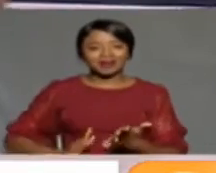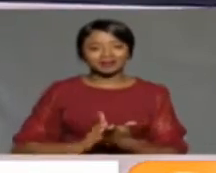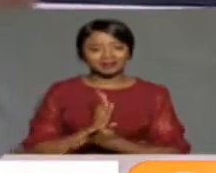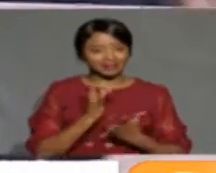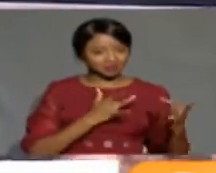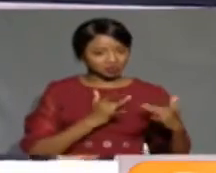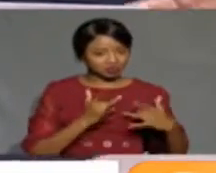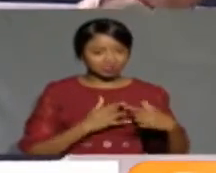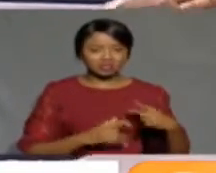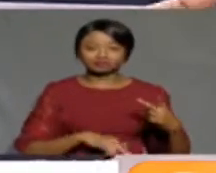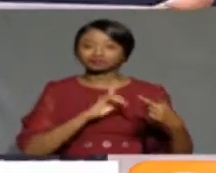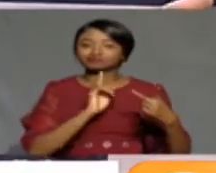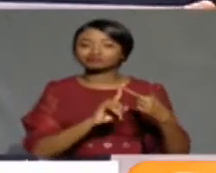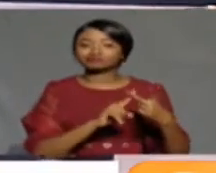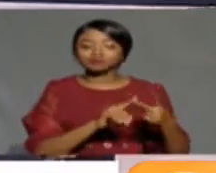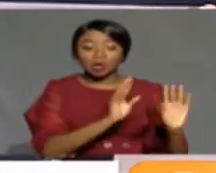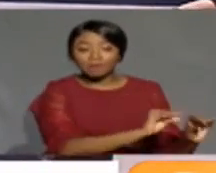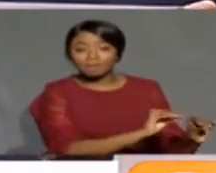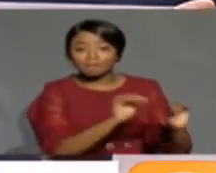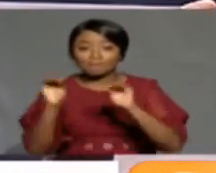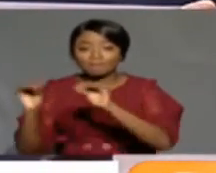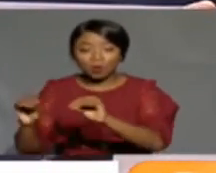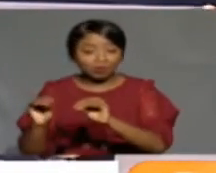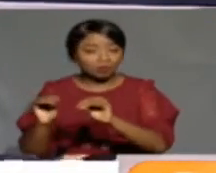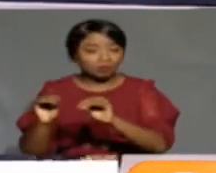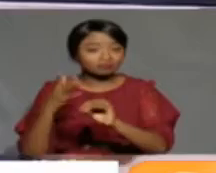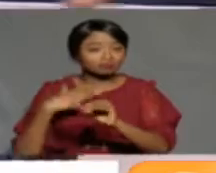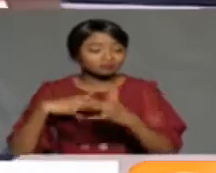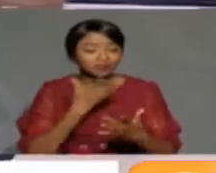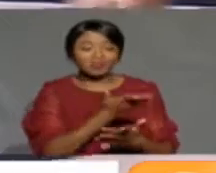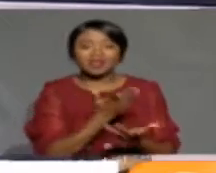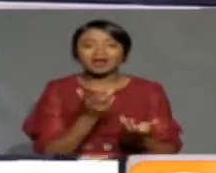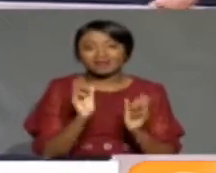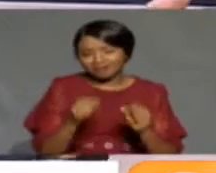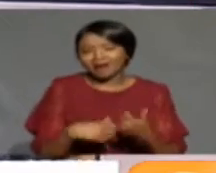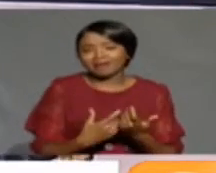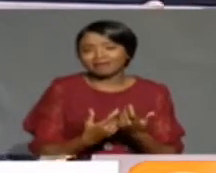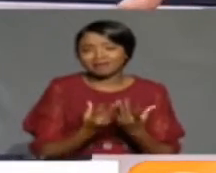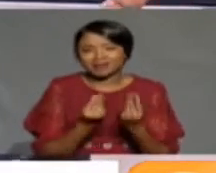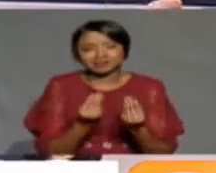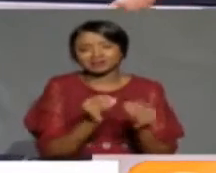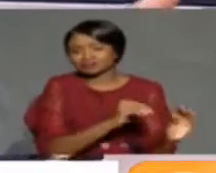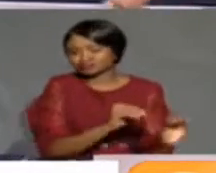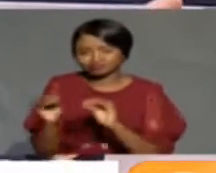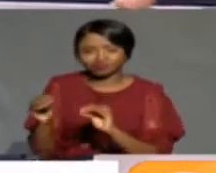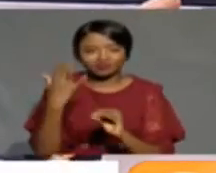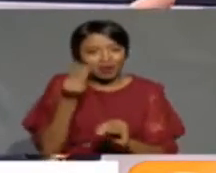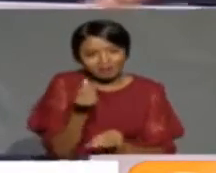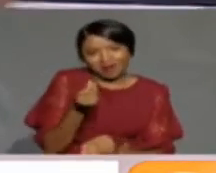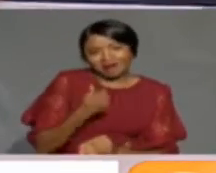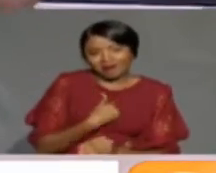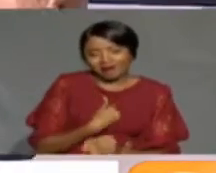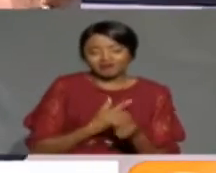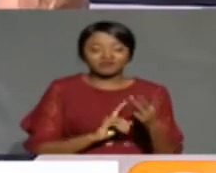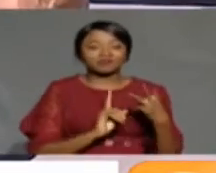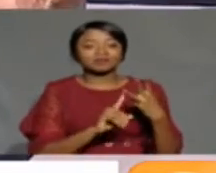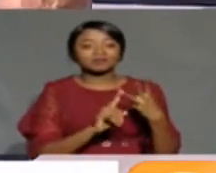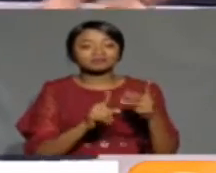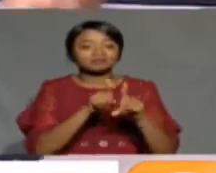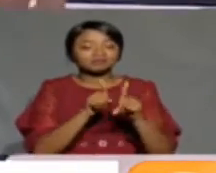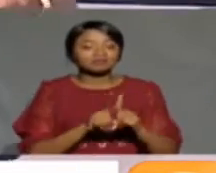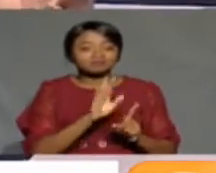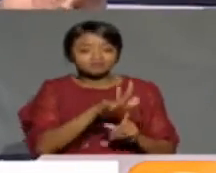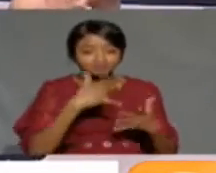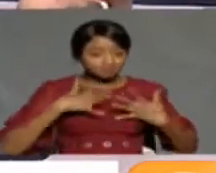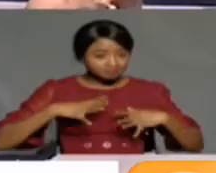would be right. Number two, the relocation, the people would leave the place. Number right. three, the downstream people, which is a very big